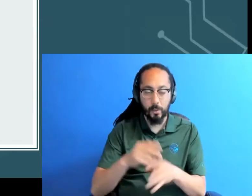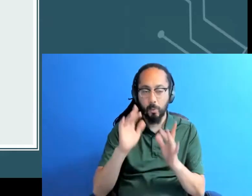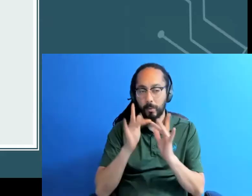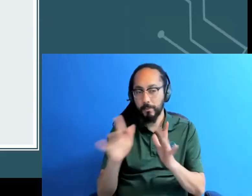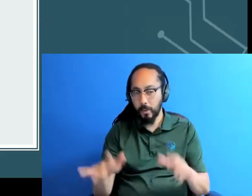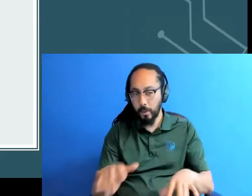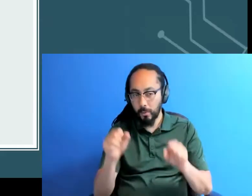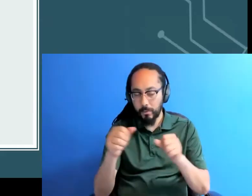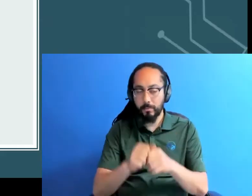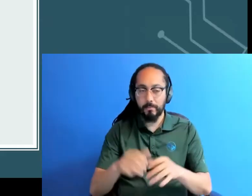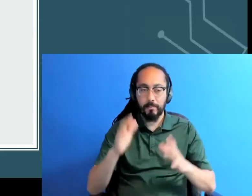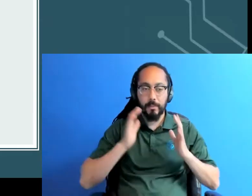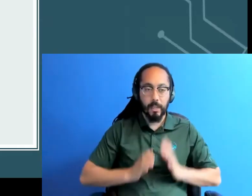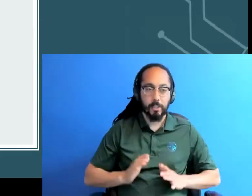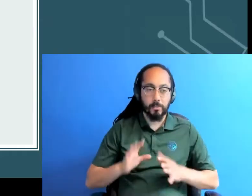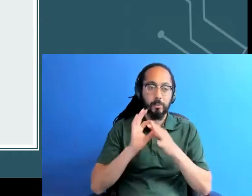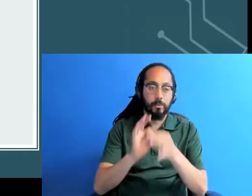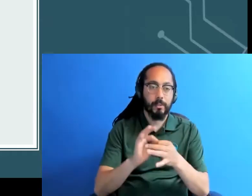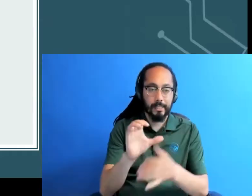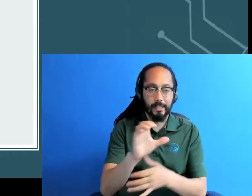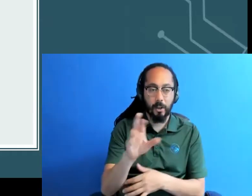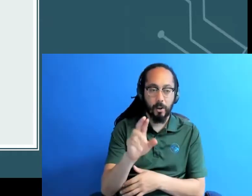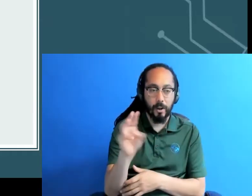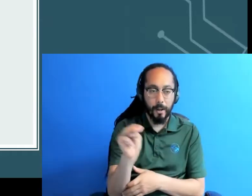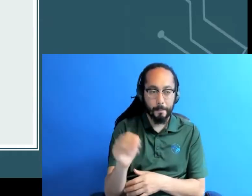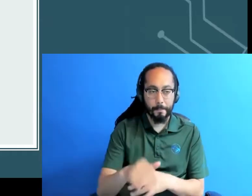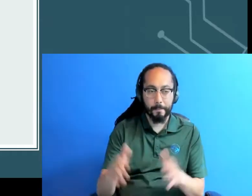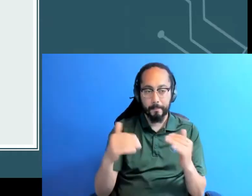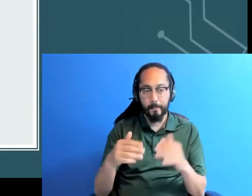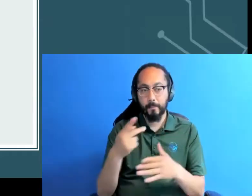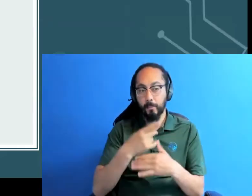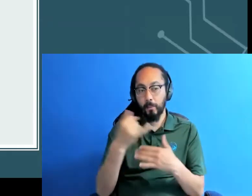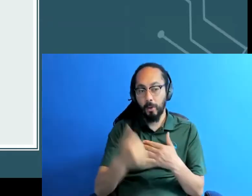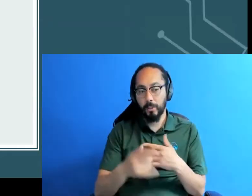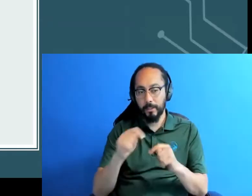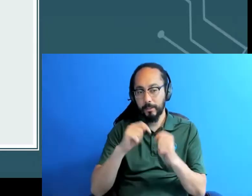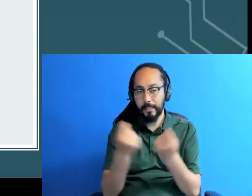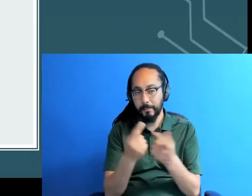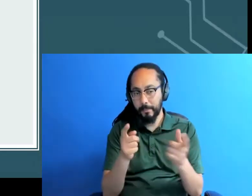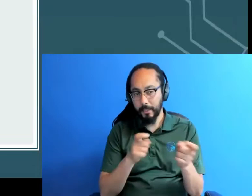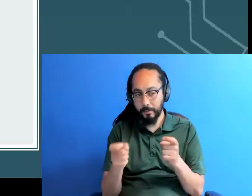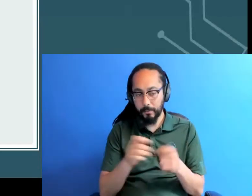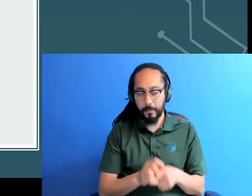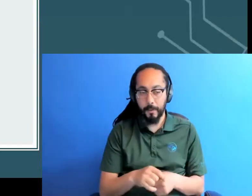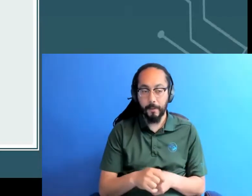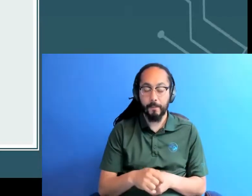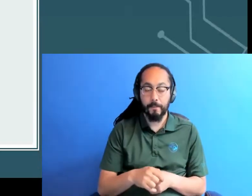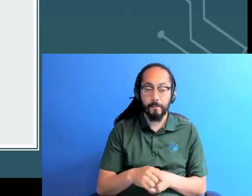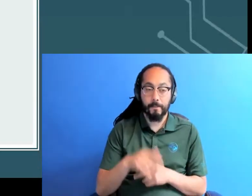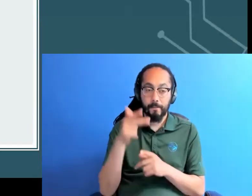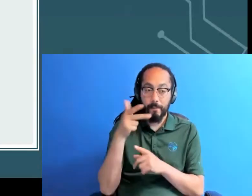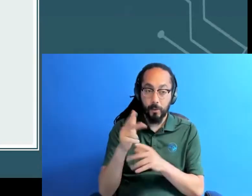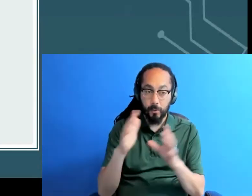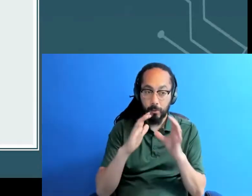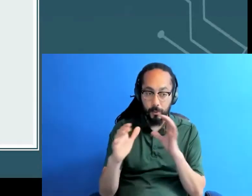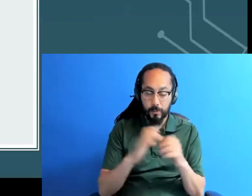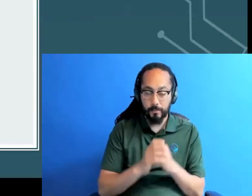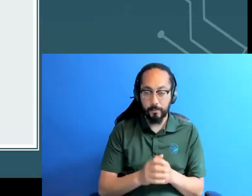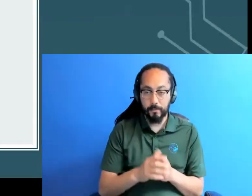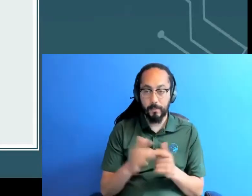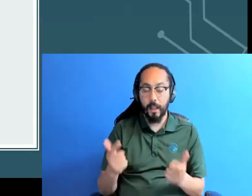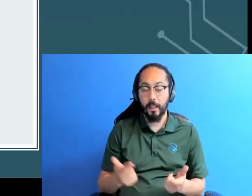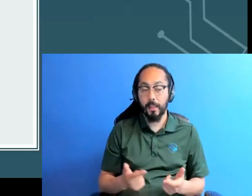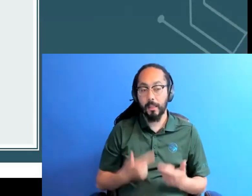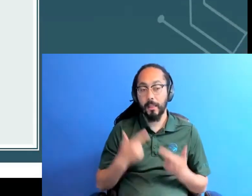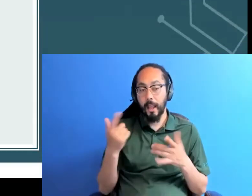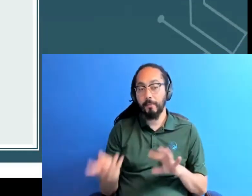customer relationship management, project or team management, video communication, live